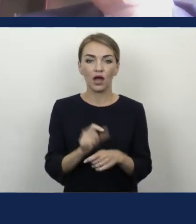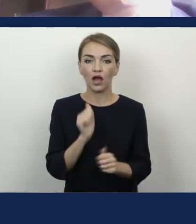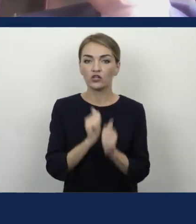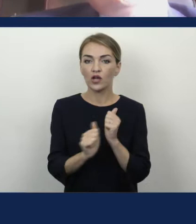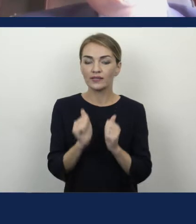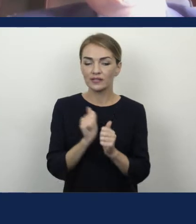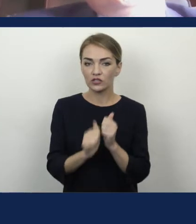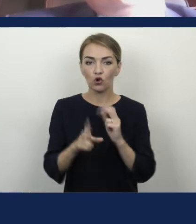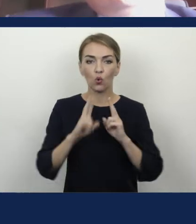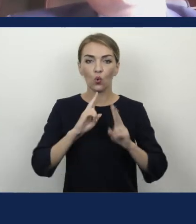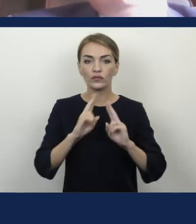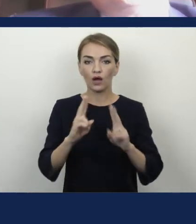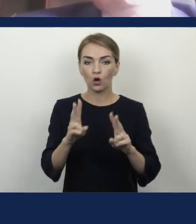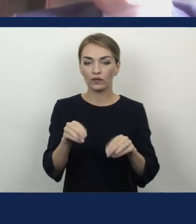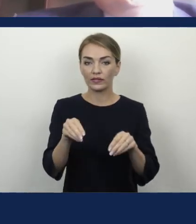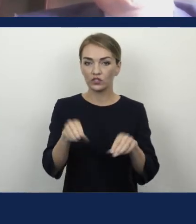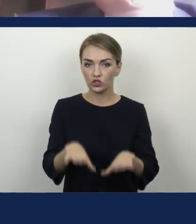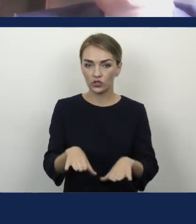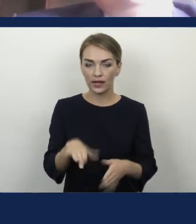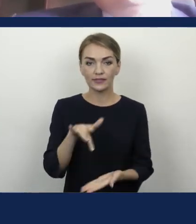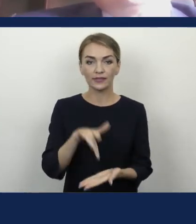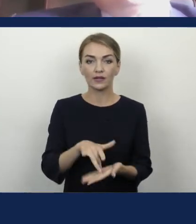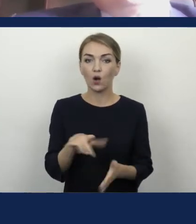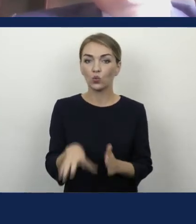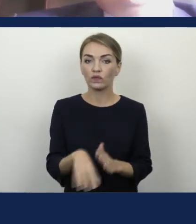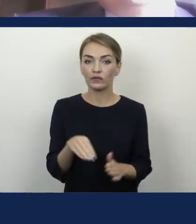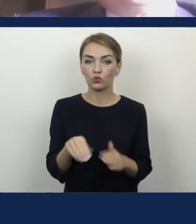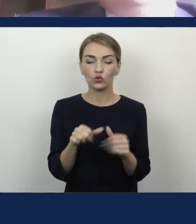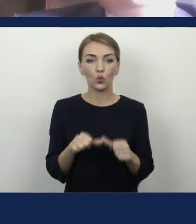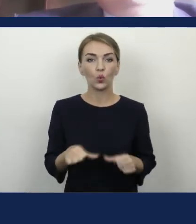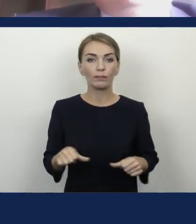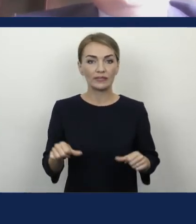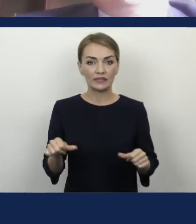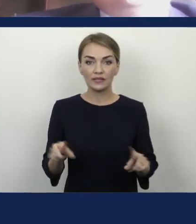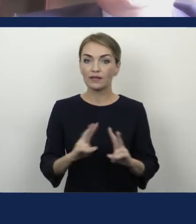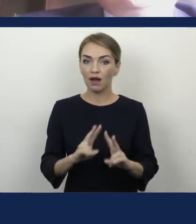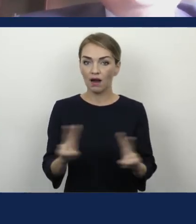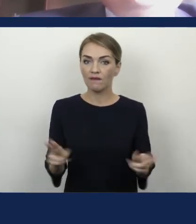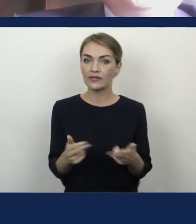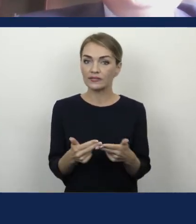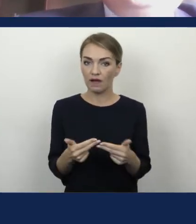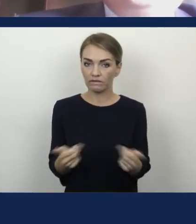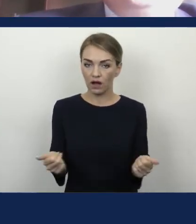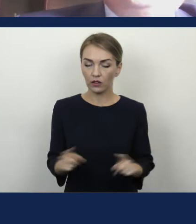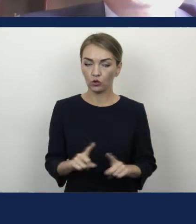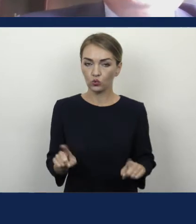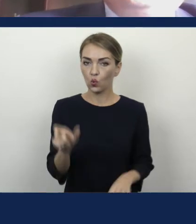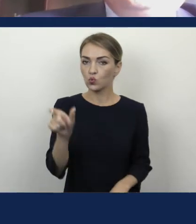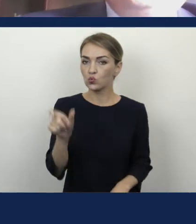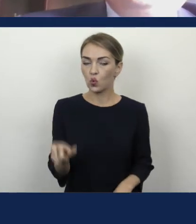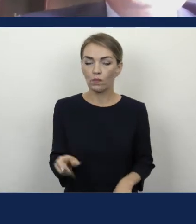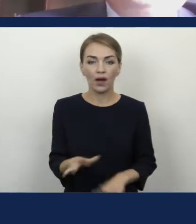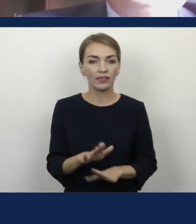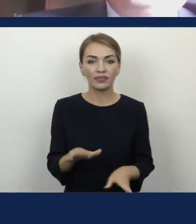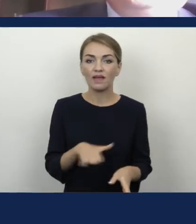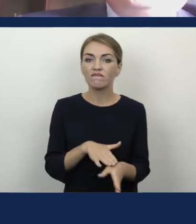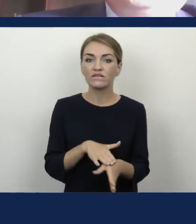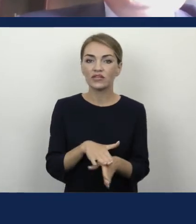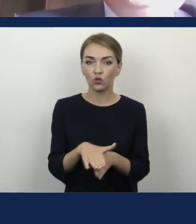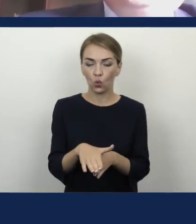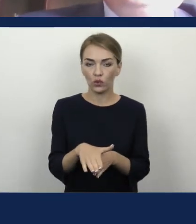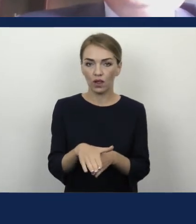of a Central Electoral Commission, which established that the person had failed to comply with